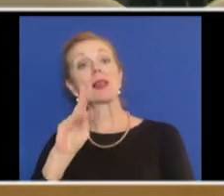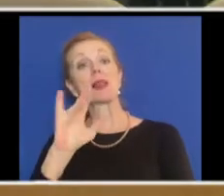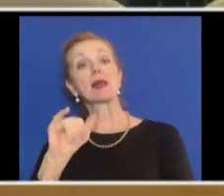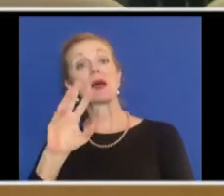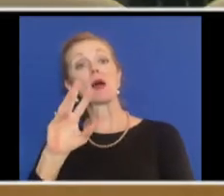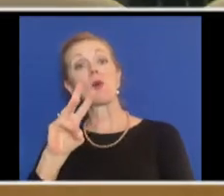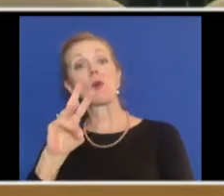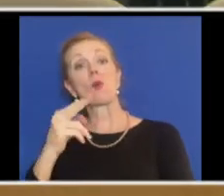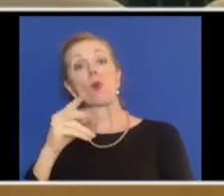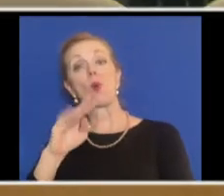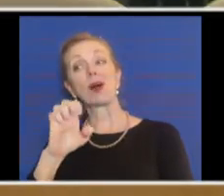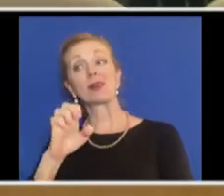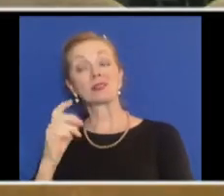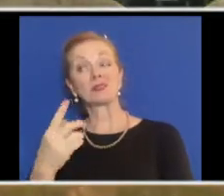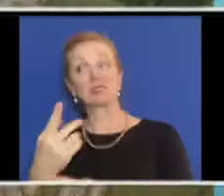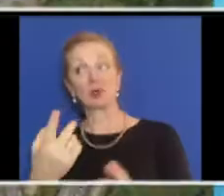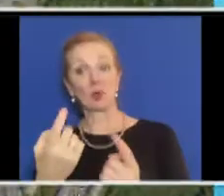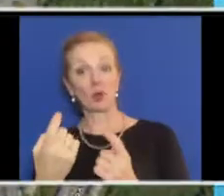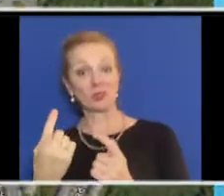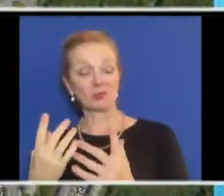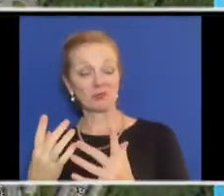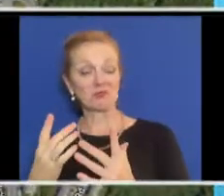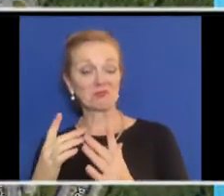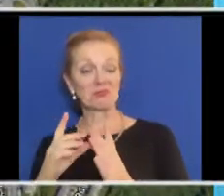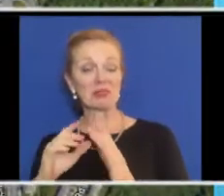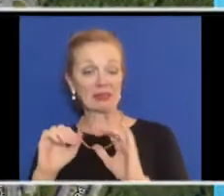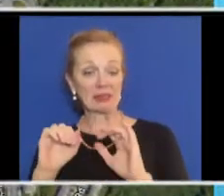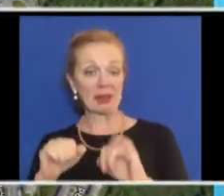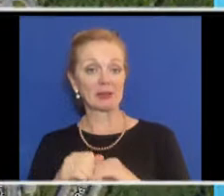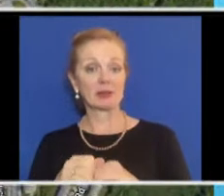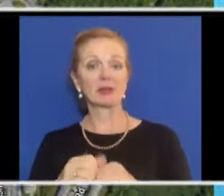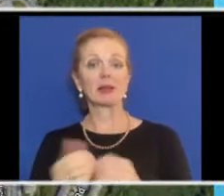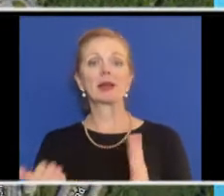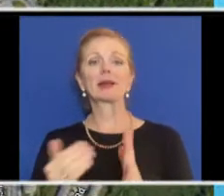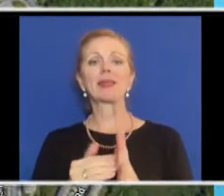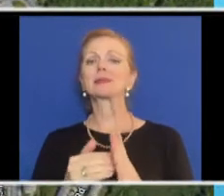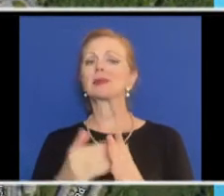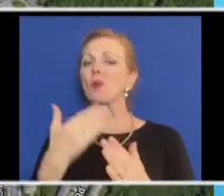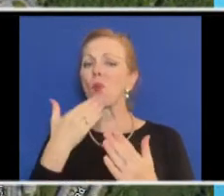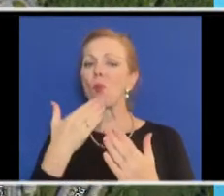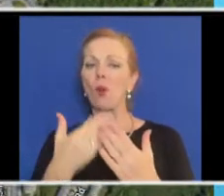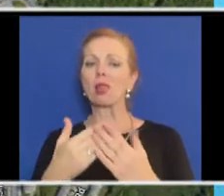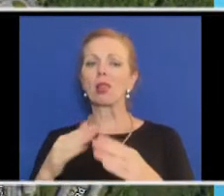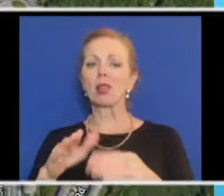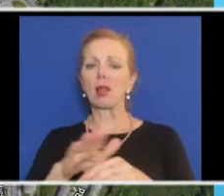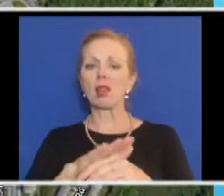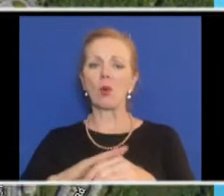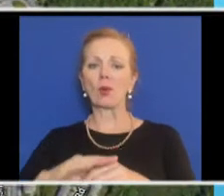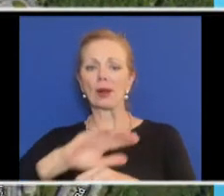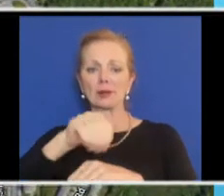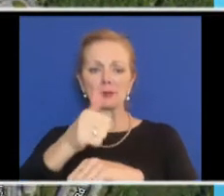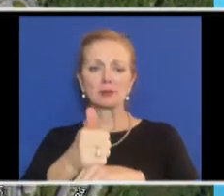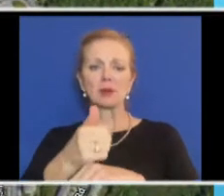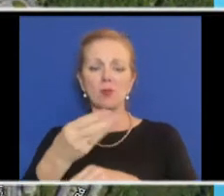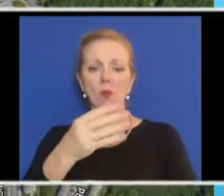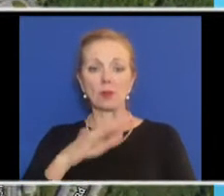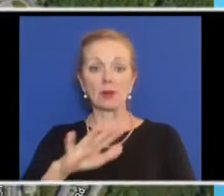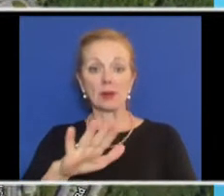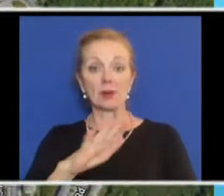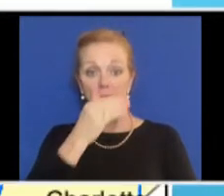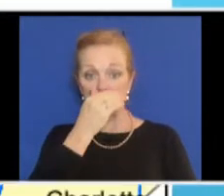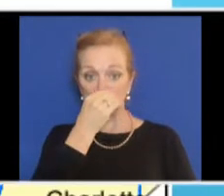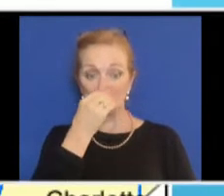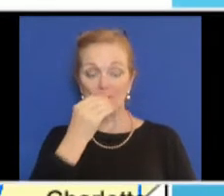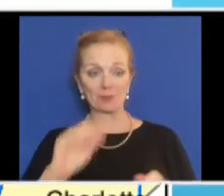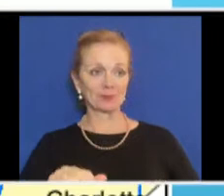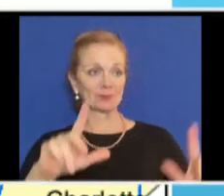have questions for them as Dave mentioned uh this is again a well-located property if you can see here here's my here's my